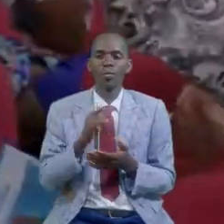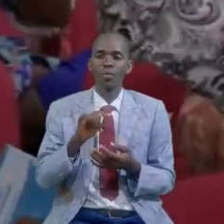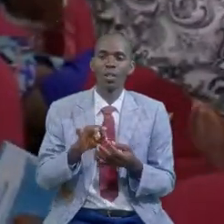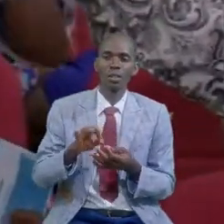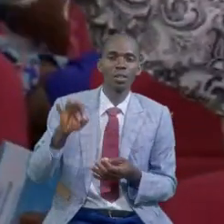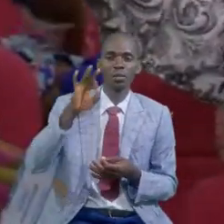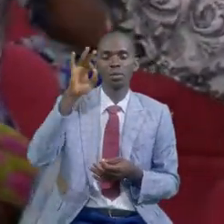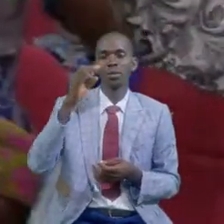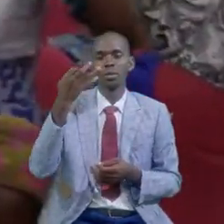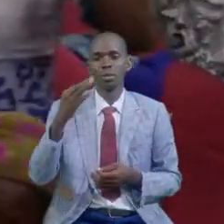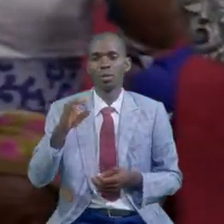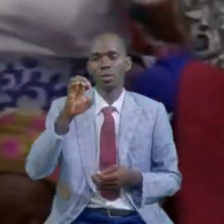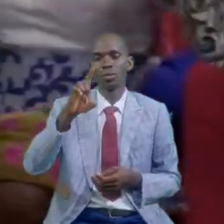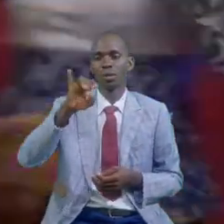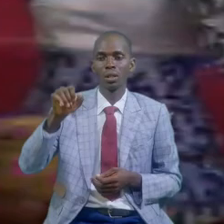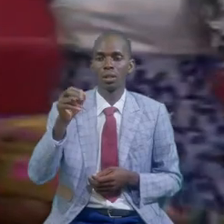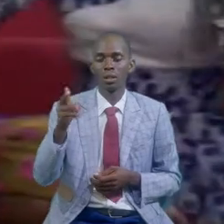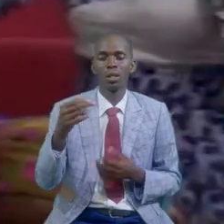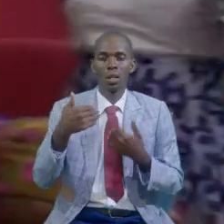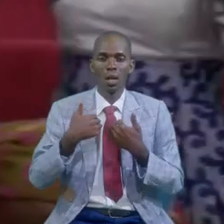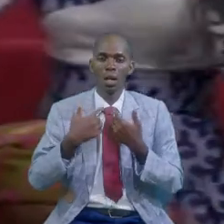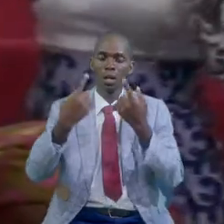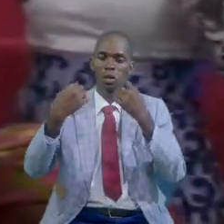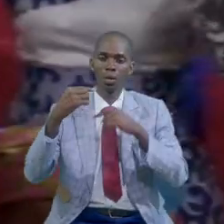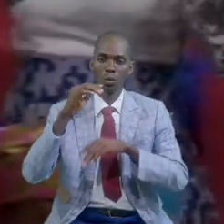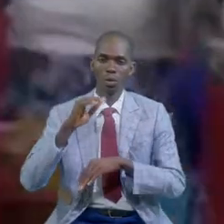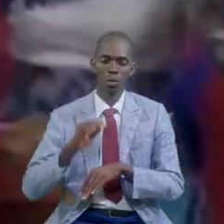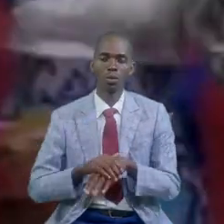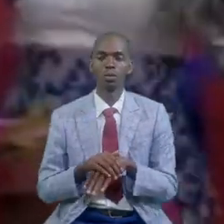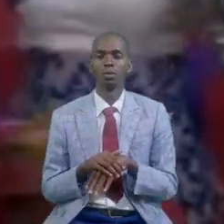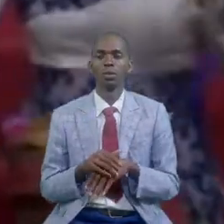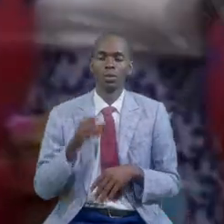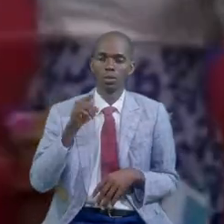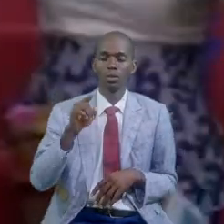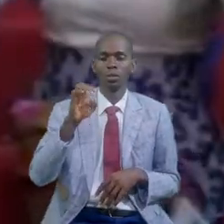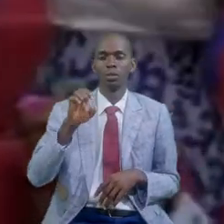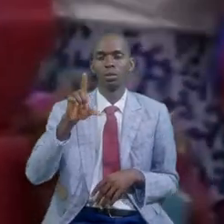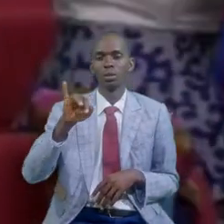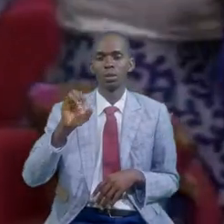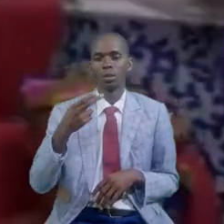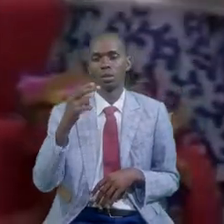Elijah has come on Elisha.